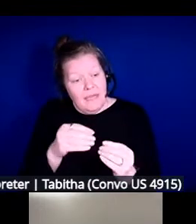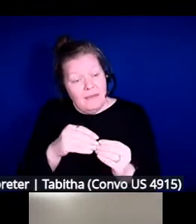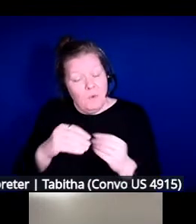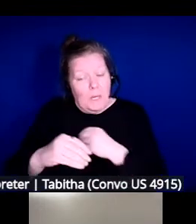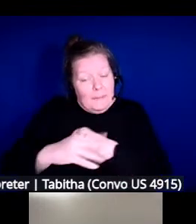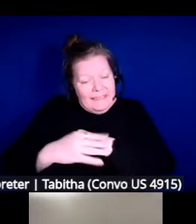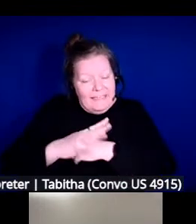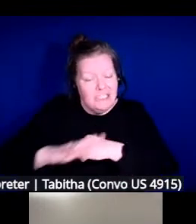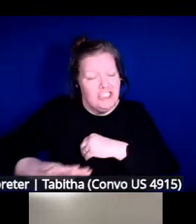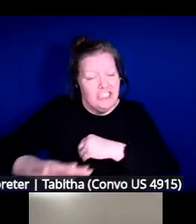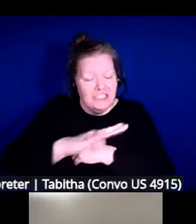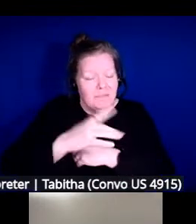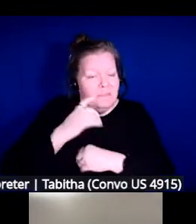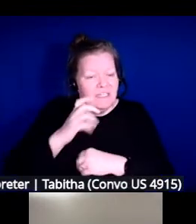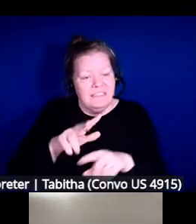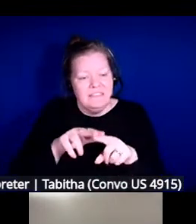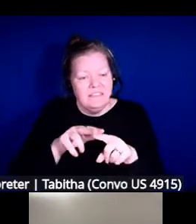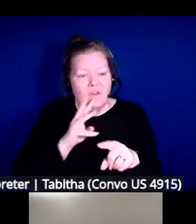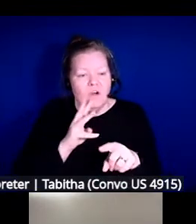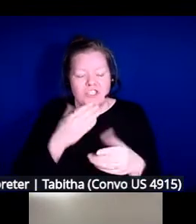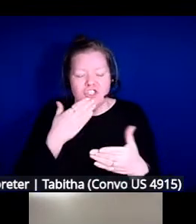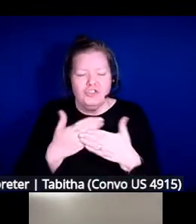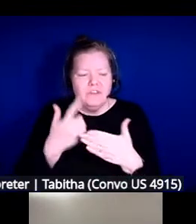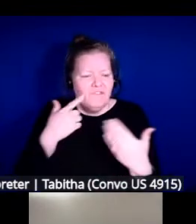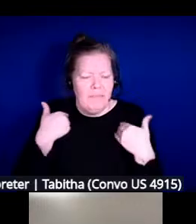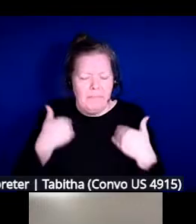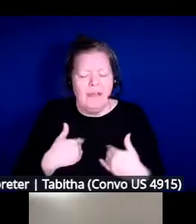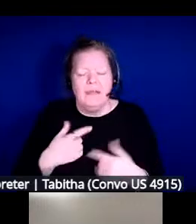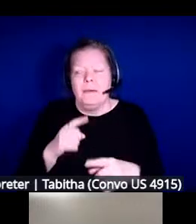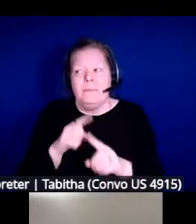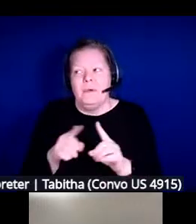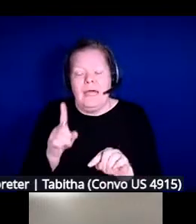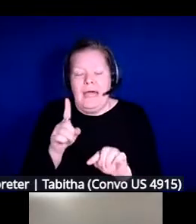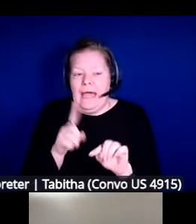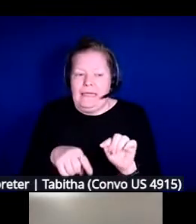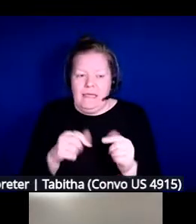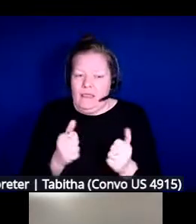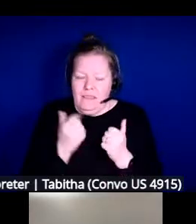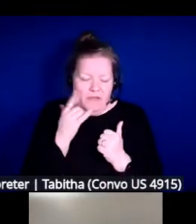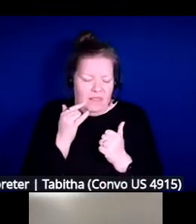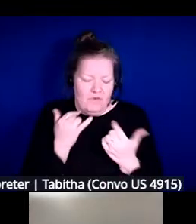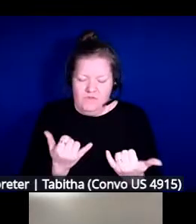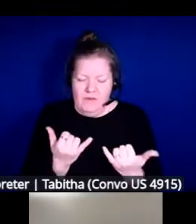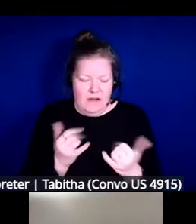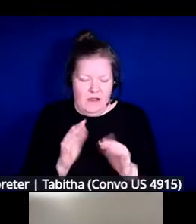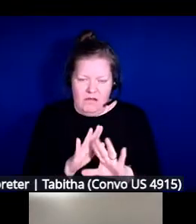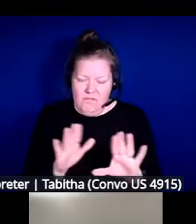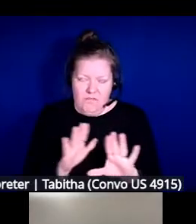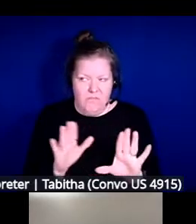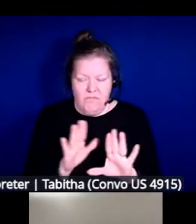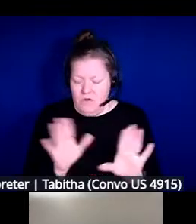beachfront because salt water is so good for the body, but I can't be in California right now because